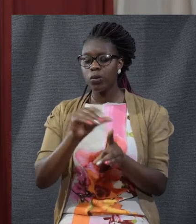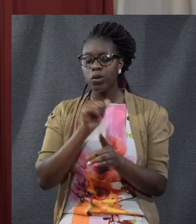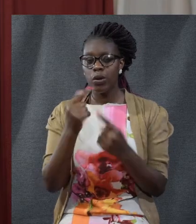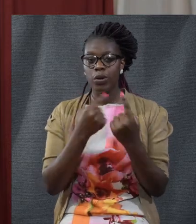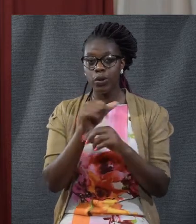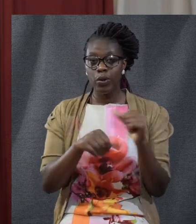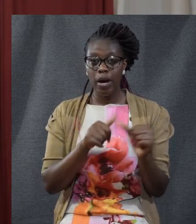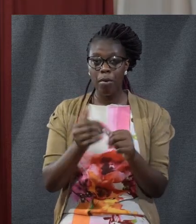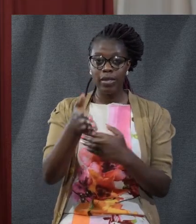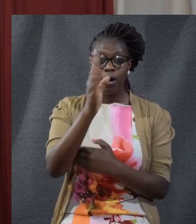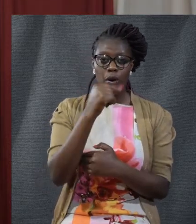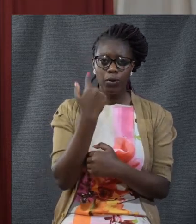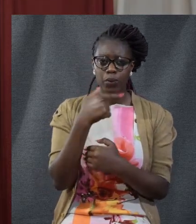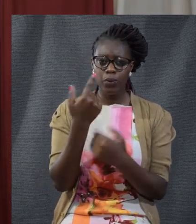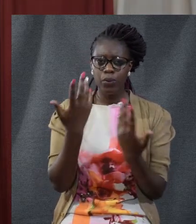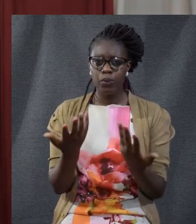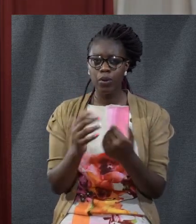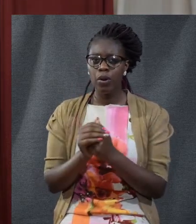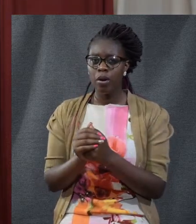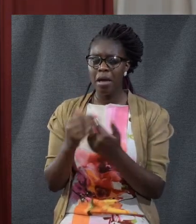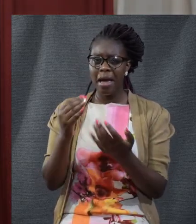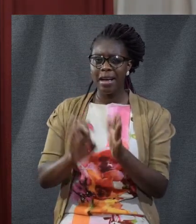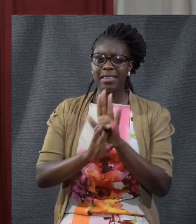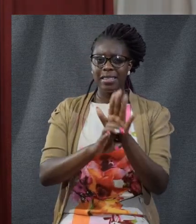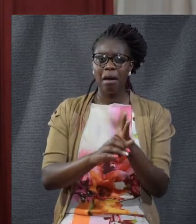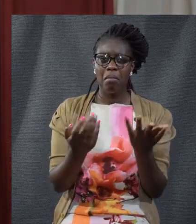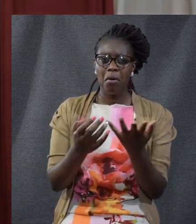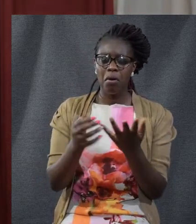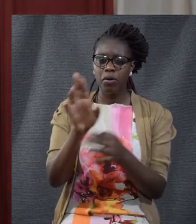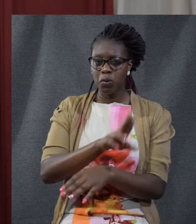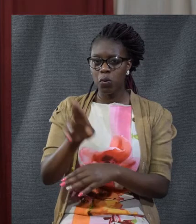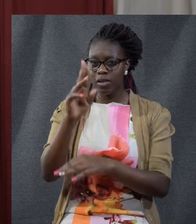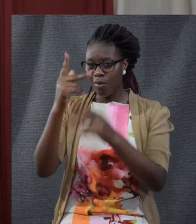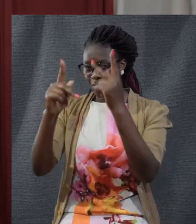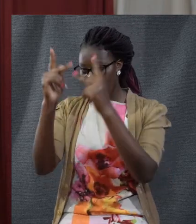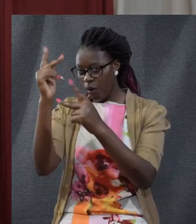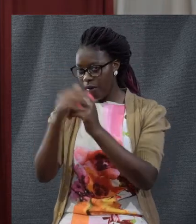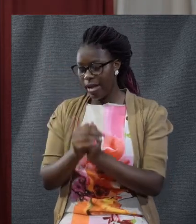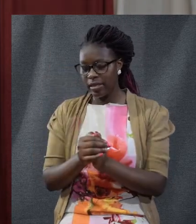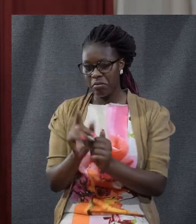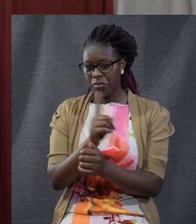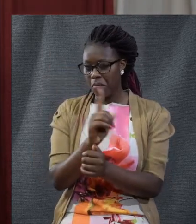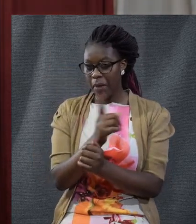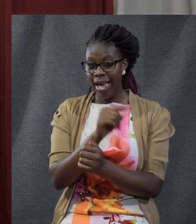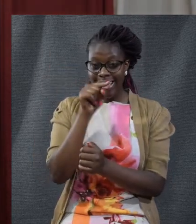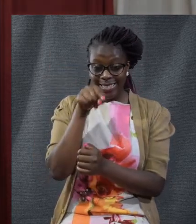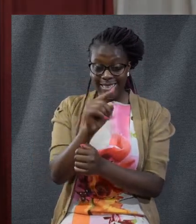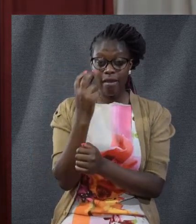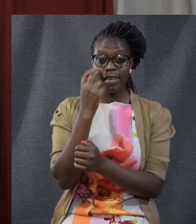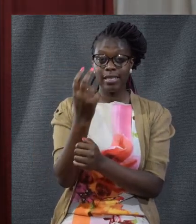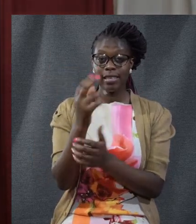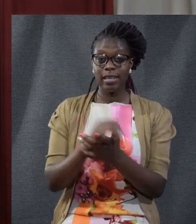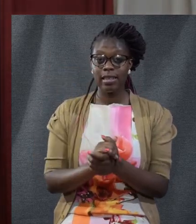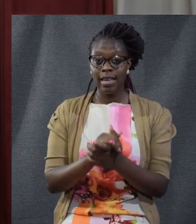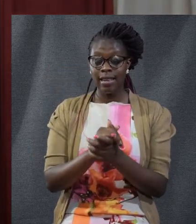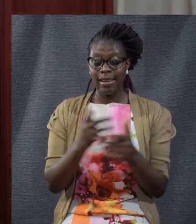want to talk about a God ule wakufikishiwa maneno na mtu mwingine kwamba mtu aliona Mungu basi anakuambia amemuona na wewe unaamini amemuona. Ni wewe kumuona